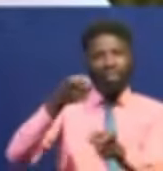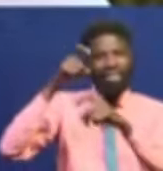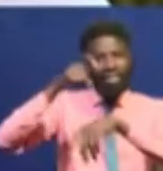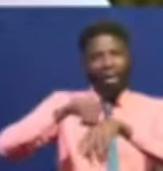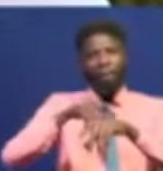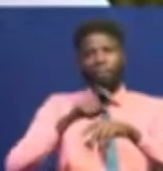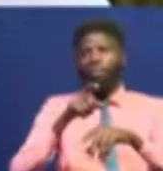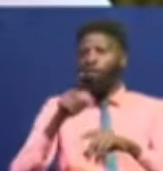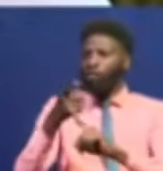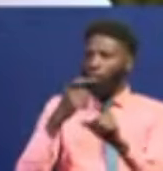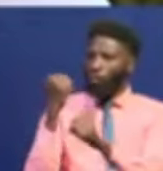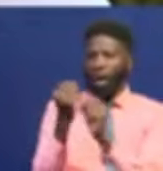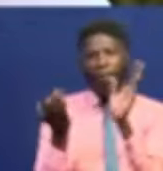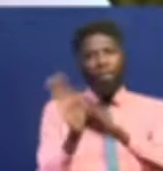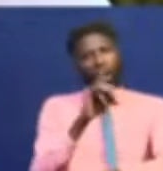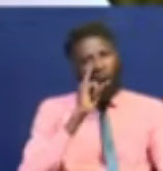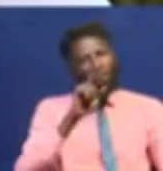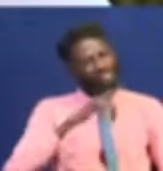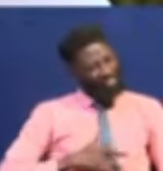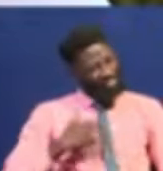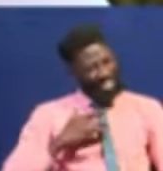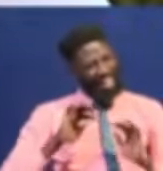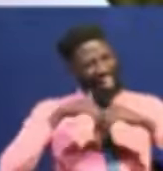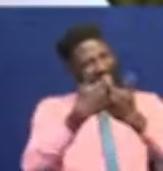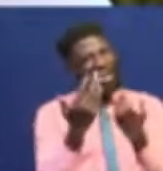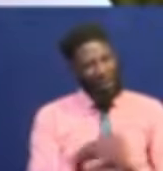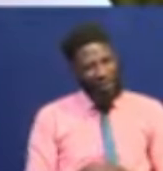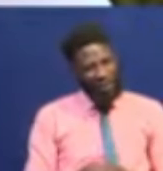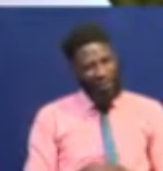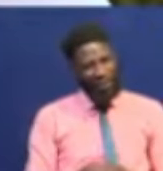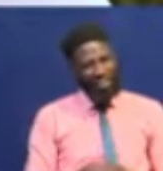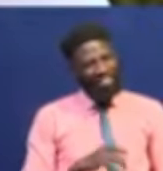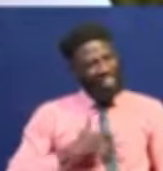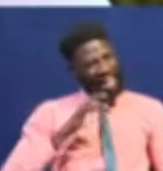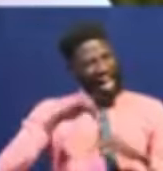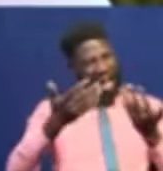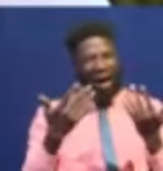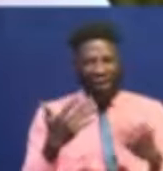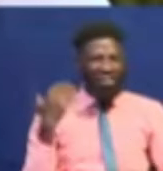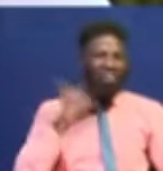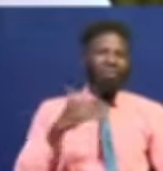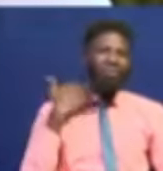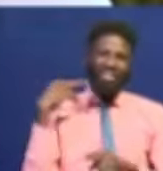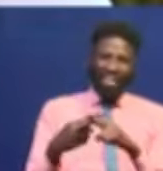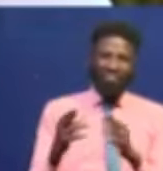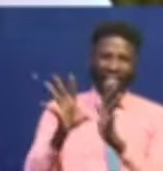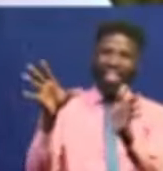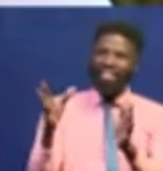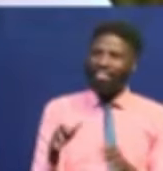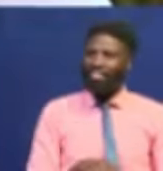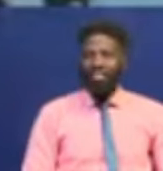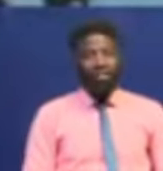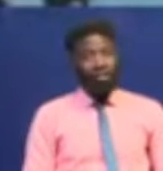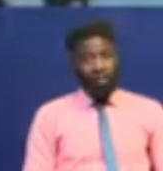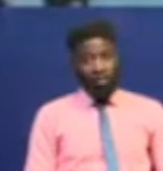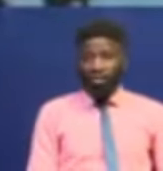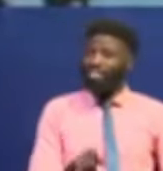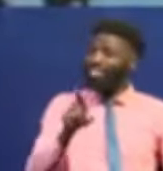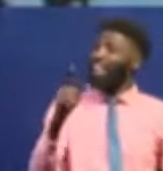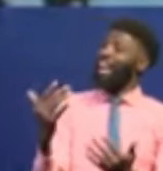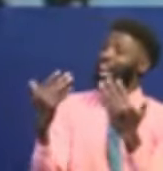work. Let me how do you tell feel? You. I mean, let me tell you. When they hear you say criminals. I mean, are you telling